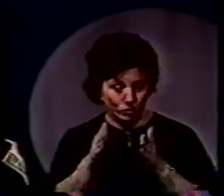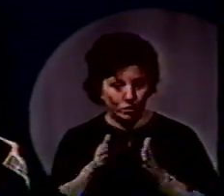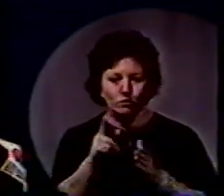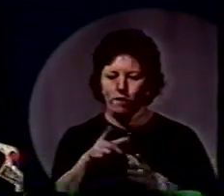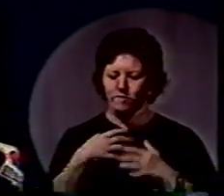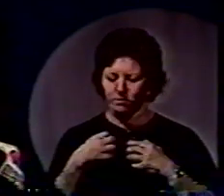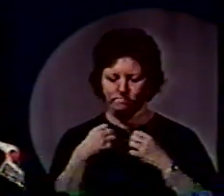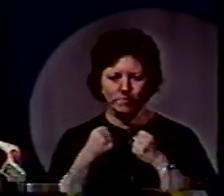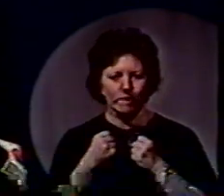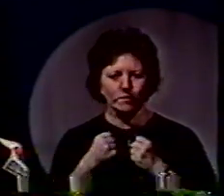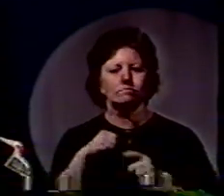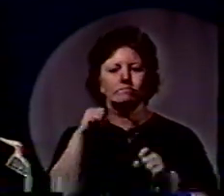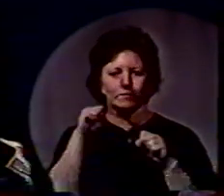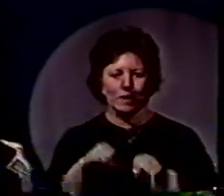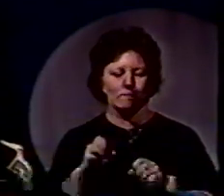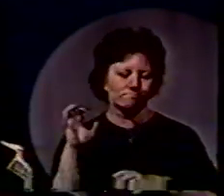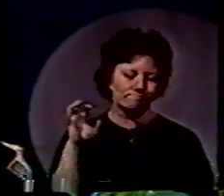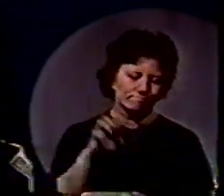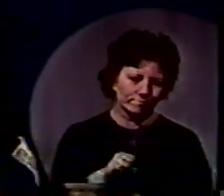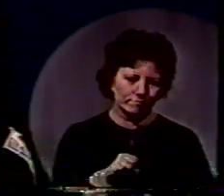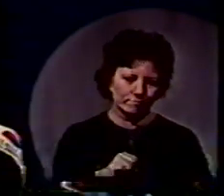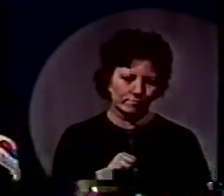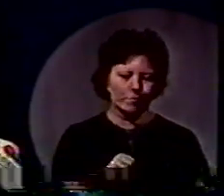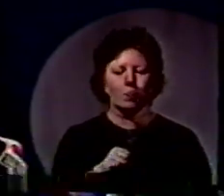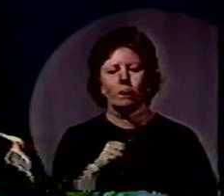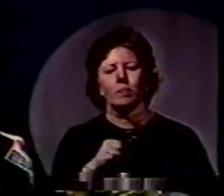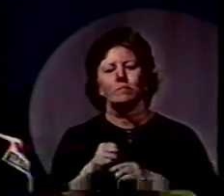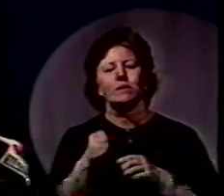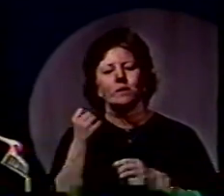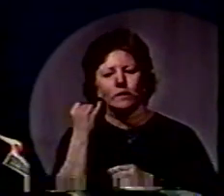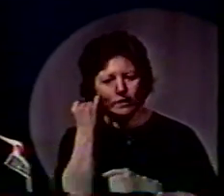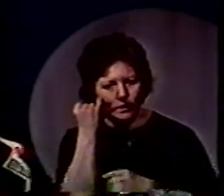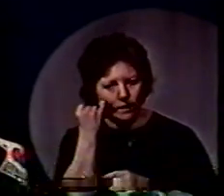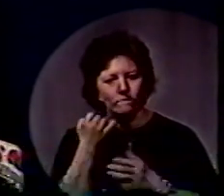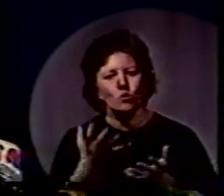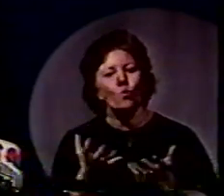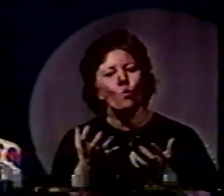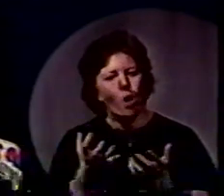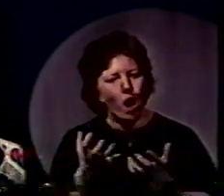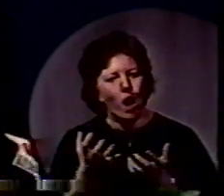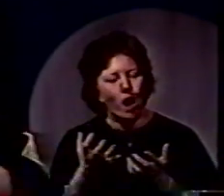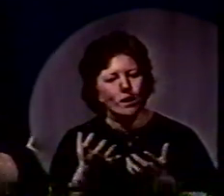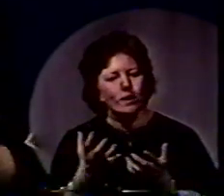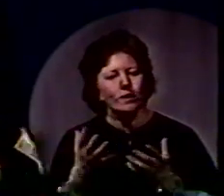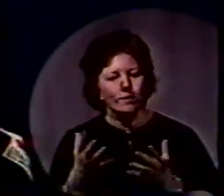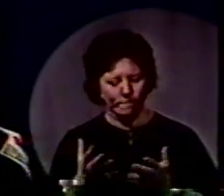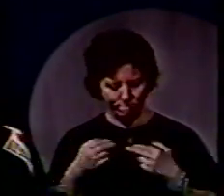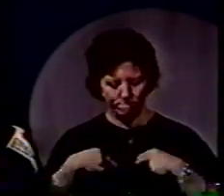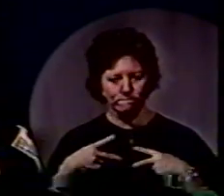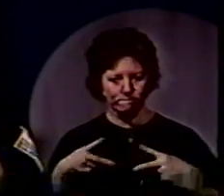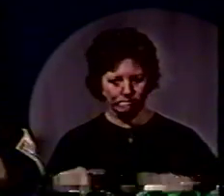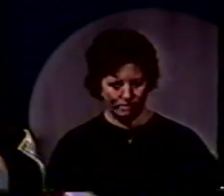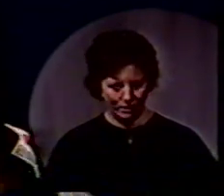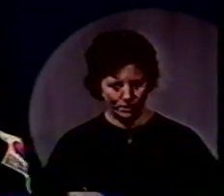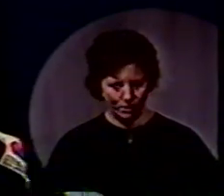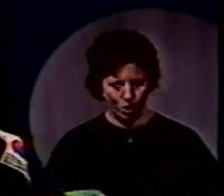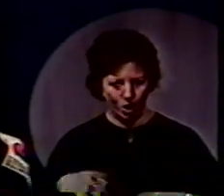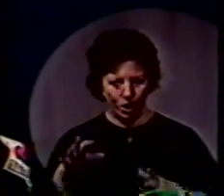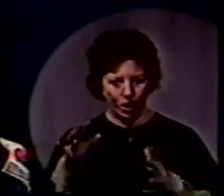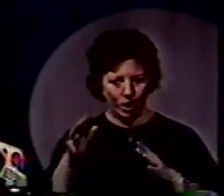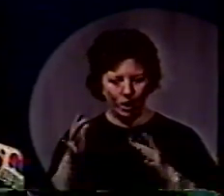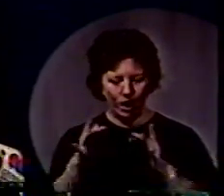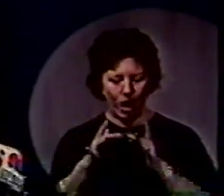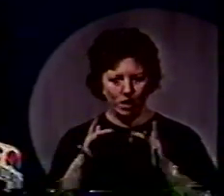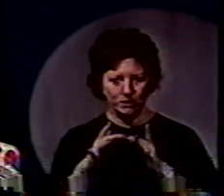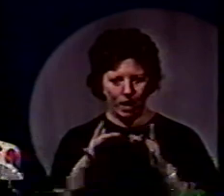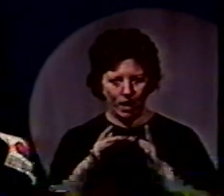an opportunity to be in a physical contact area where it's safe and somewhat